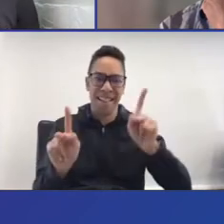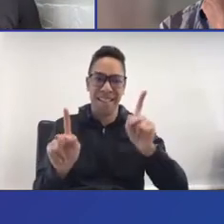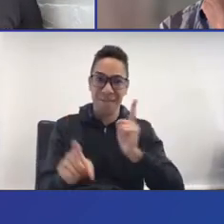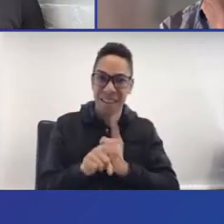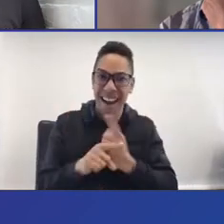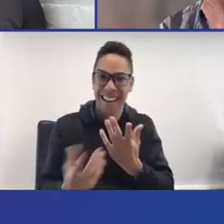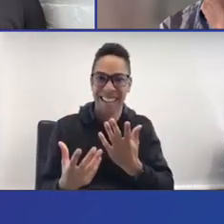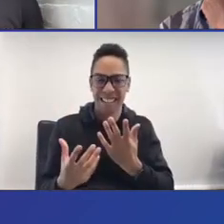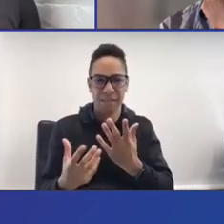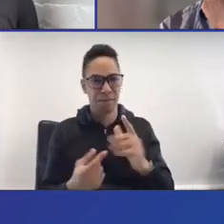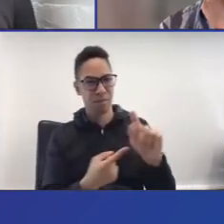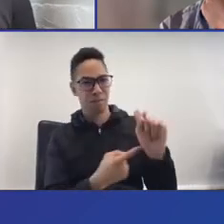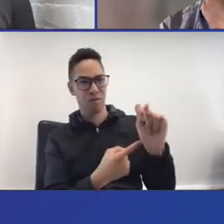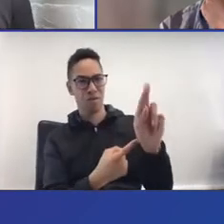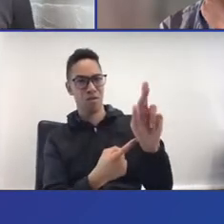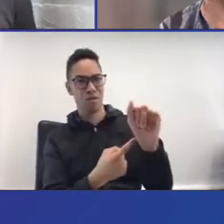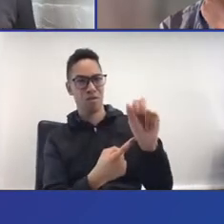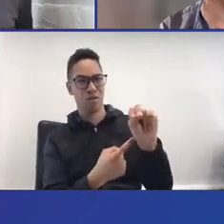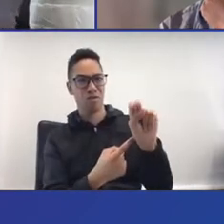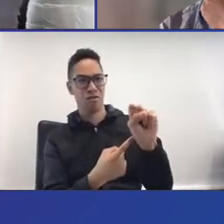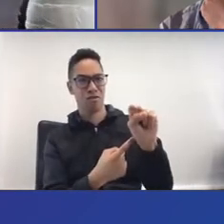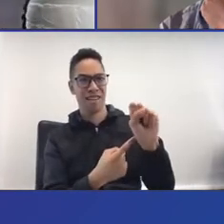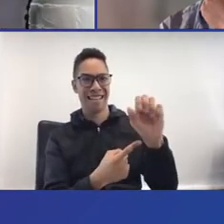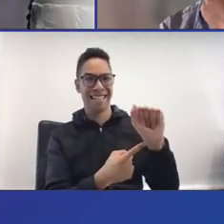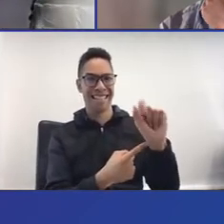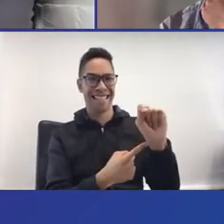right? Transatlantic journeys,